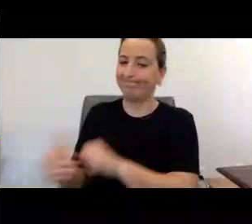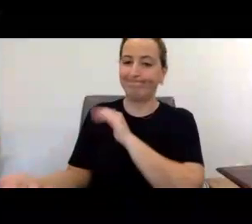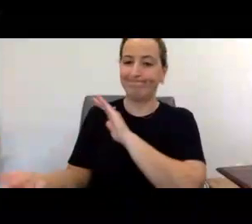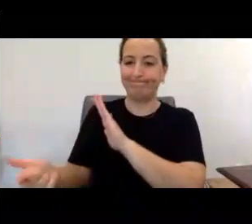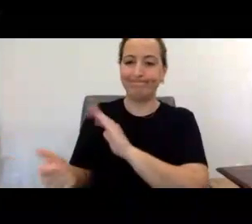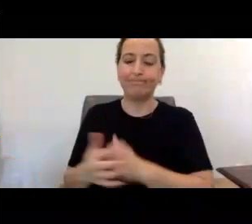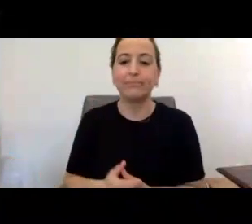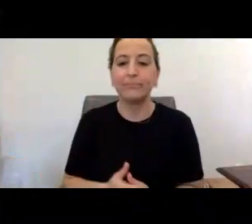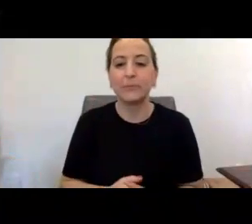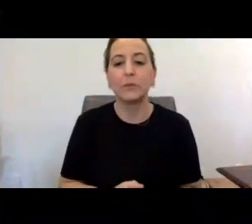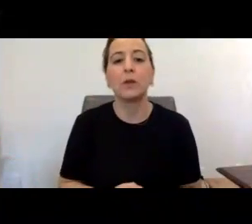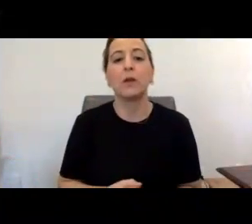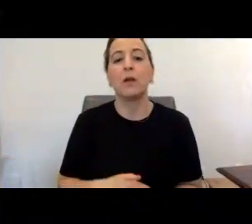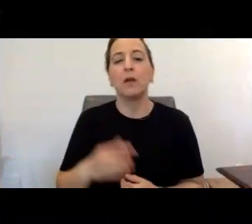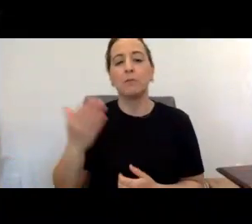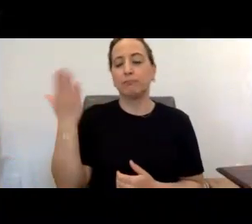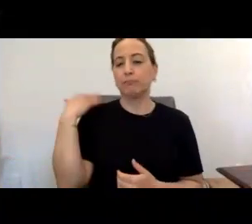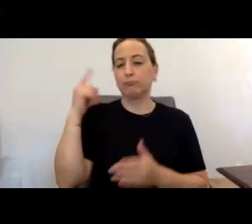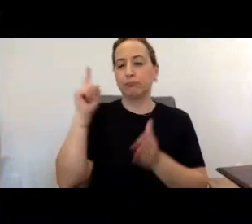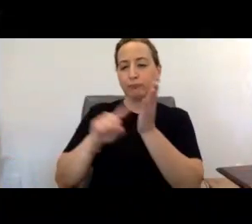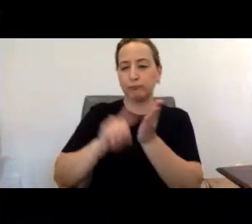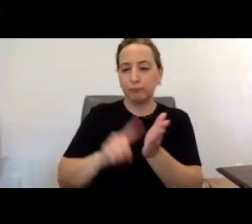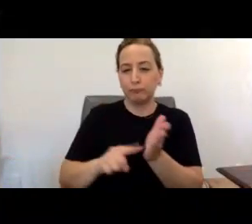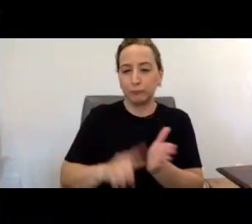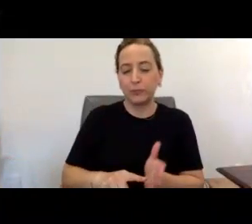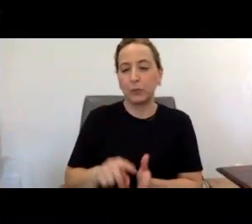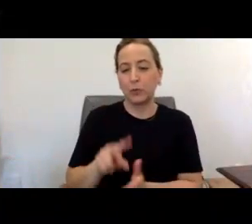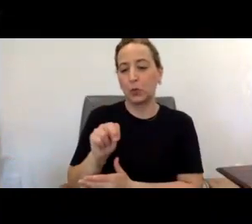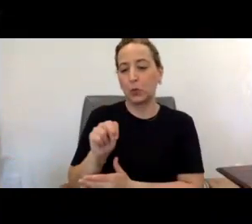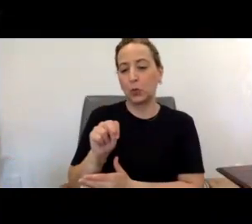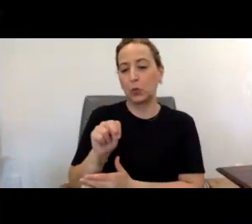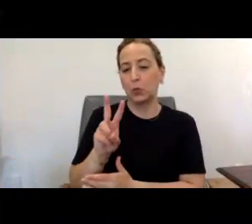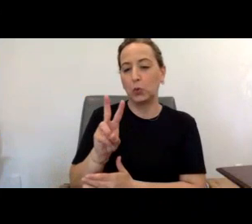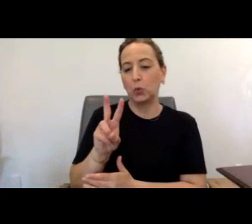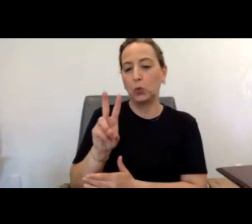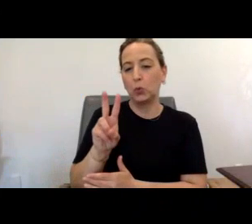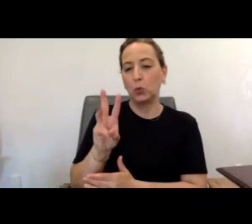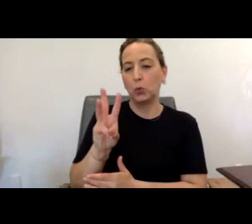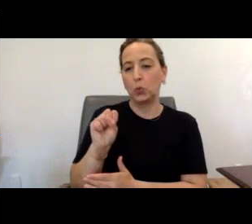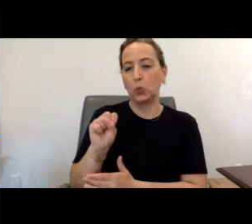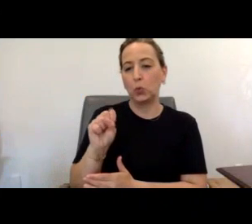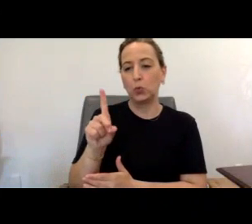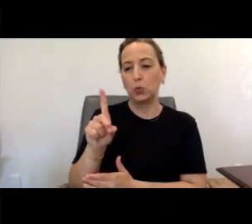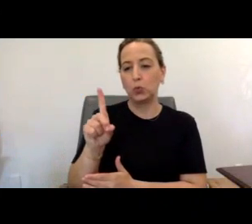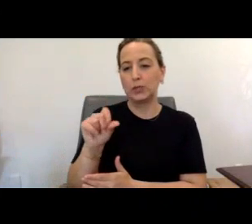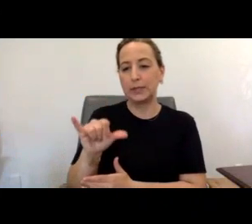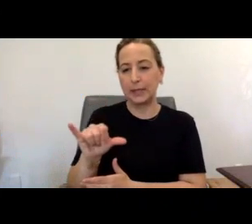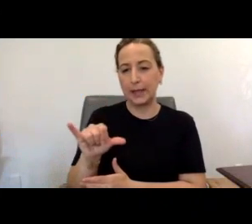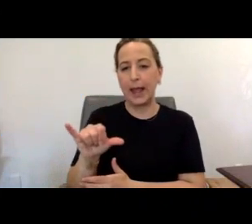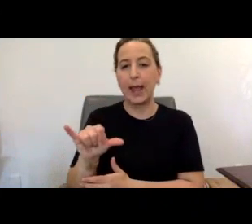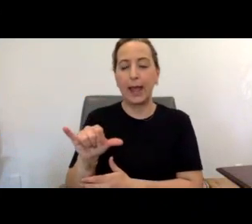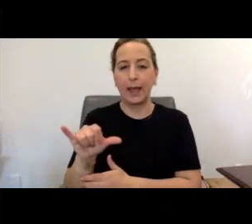It was conducted by Newsday, and you can see the link at the bottom of the screen. The report is called Long Island Divided, and it was